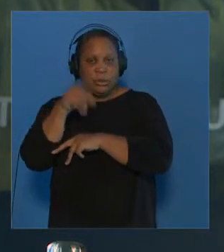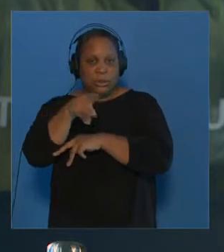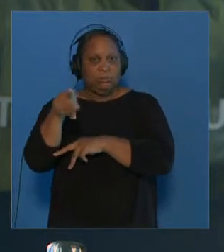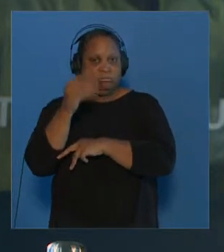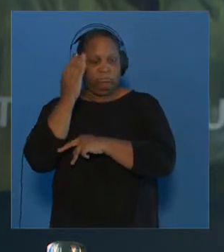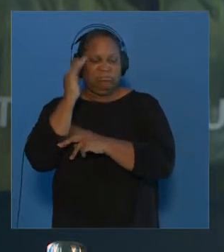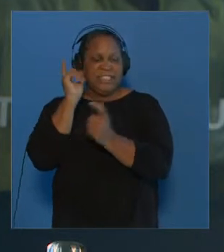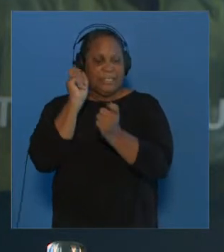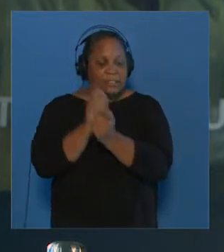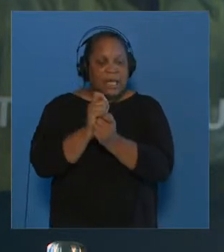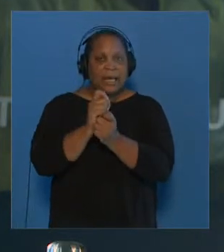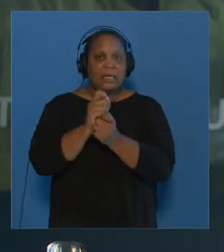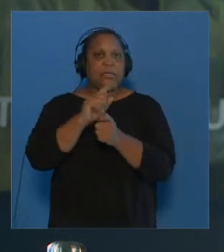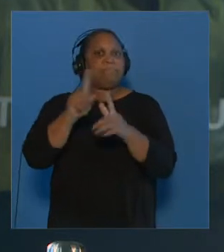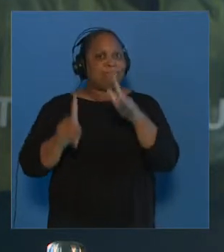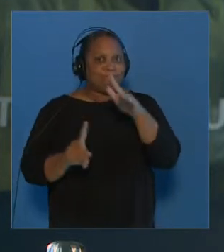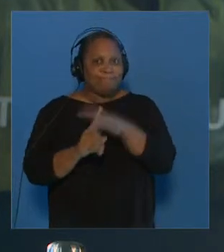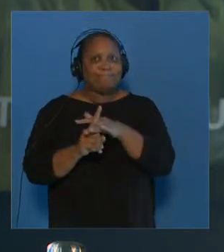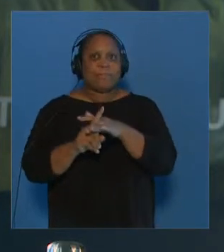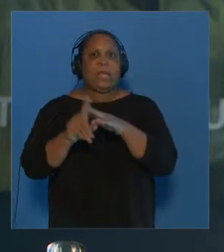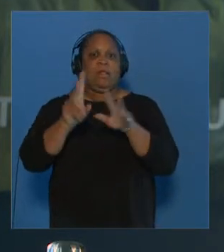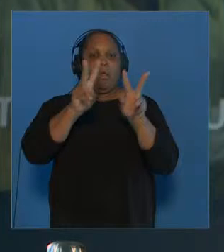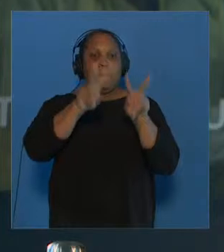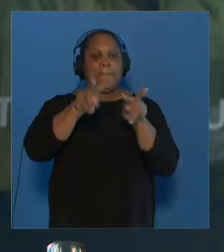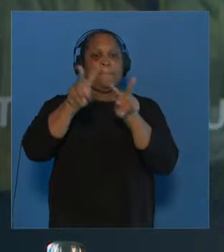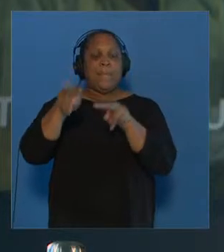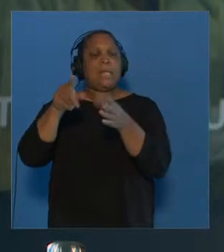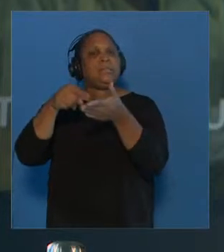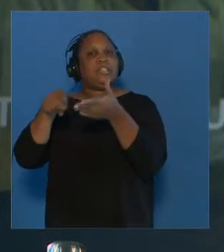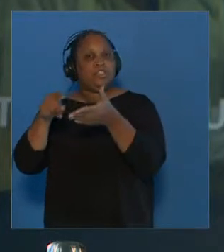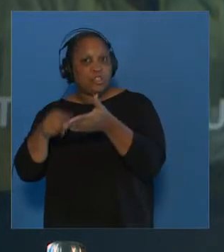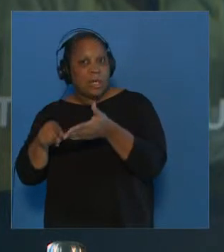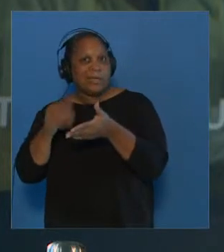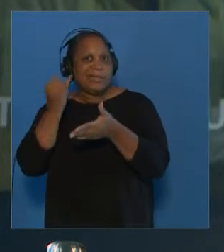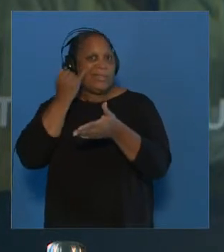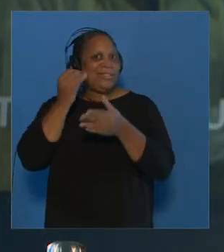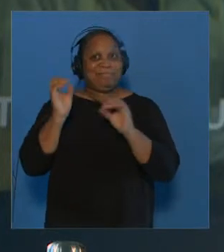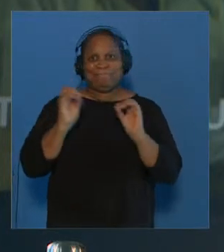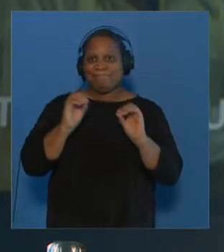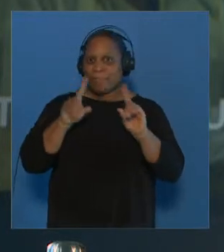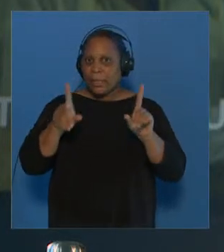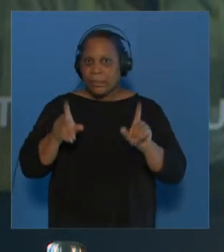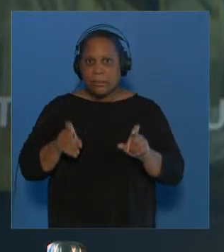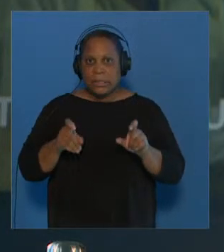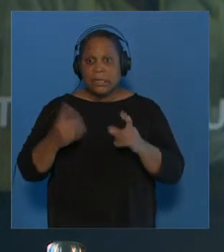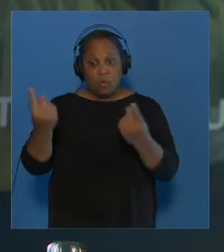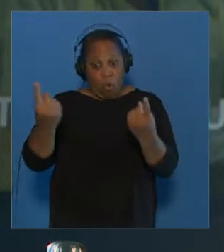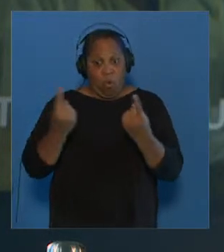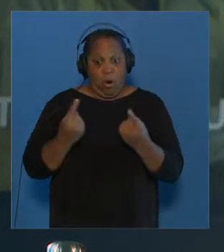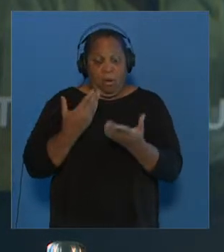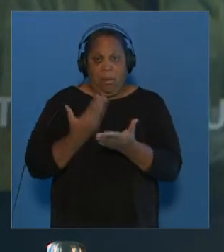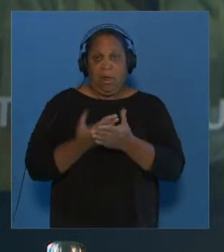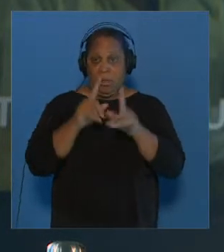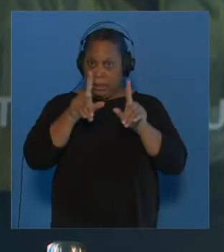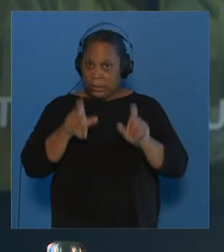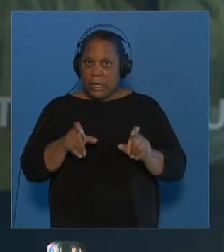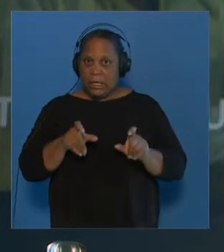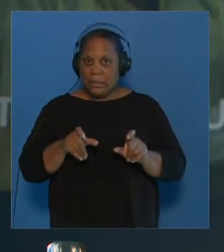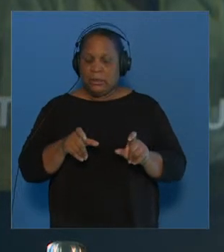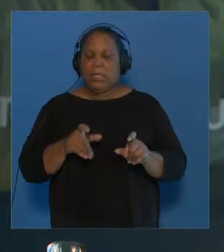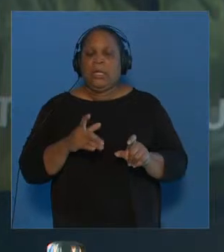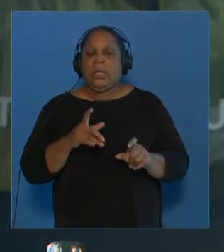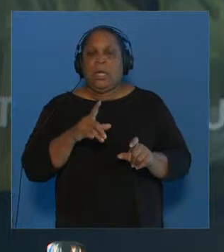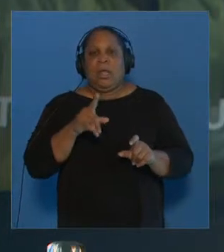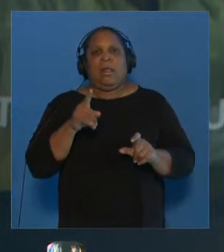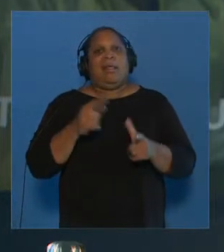that person's test is due, and they can monitor them and check them. And if they do not get a test or come and get their test, then of course enforcement